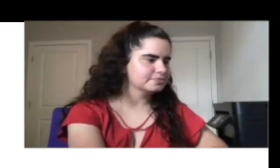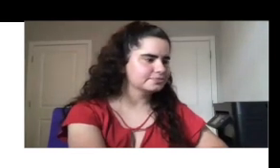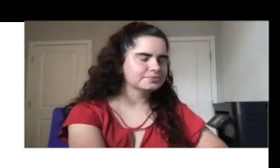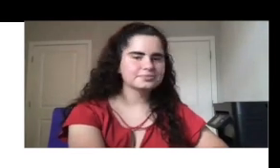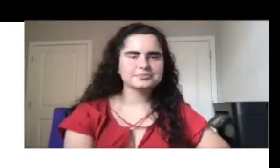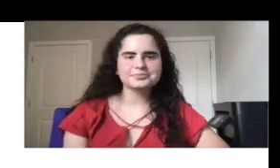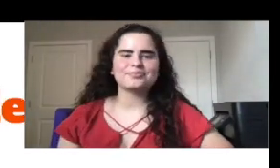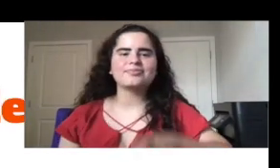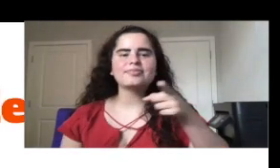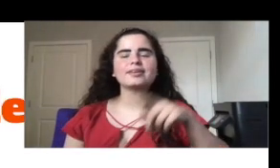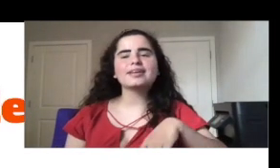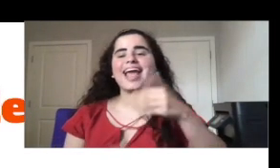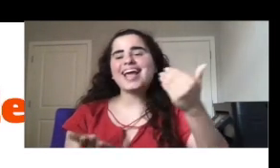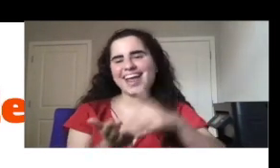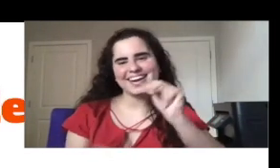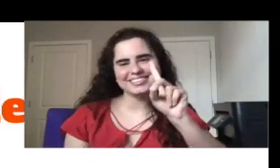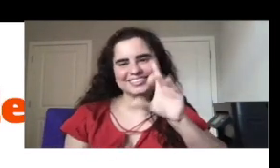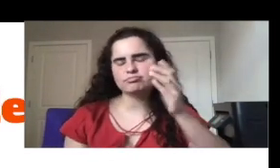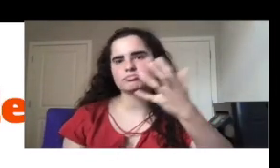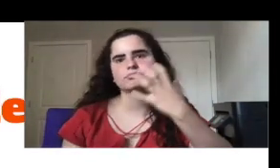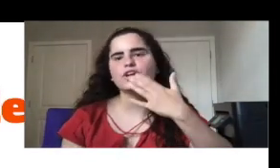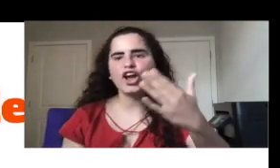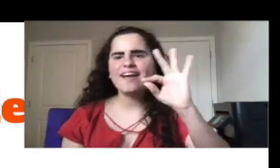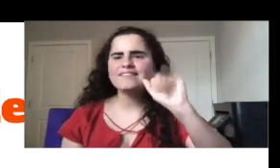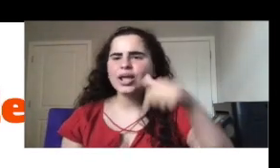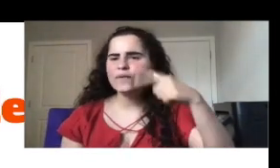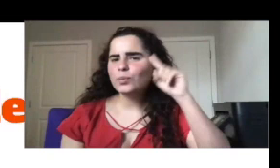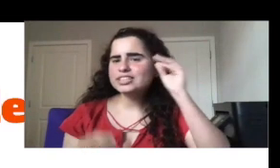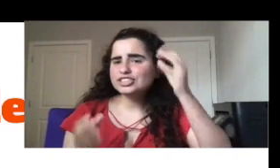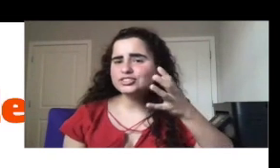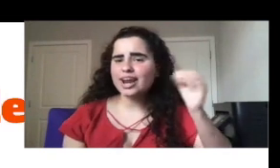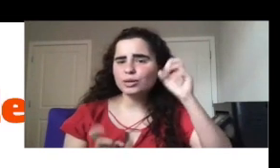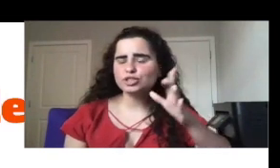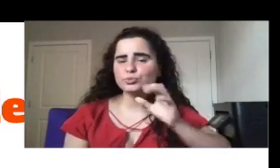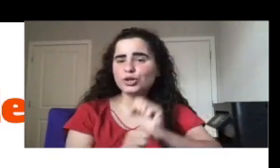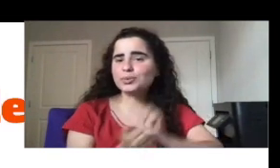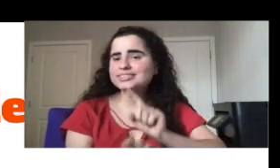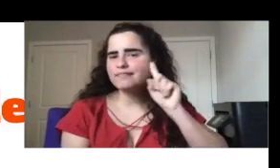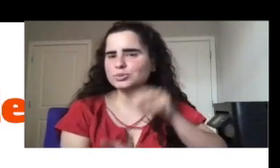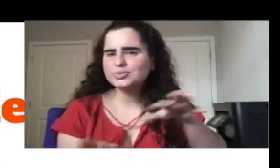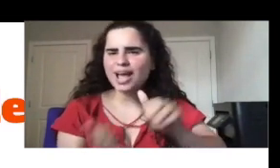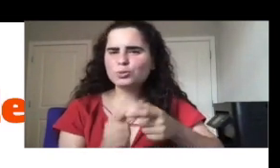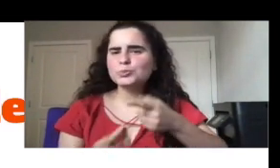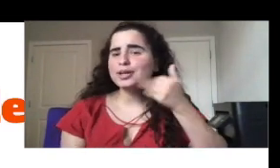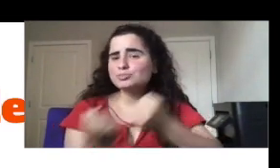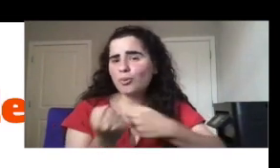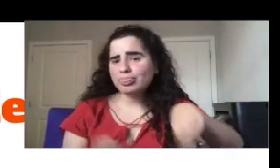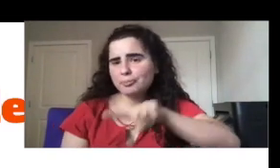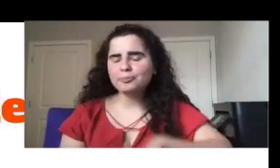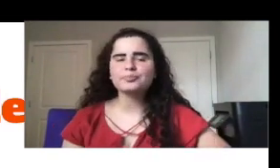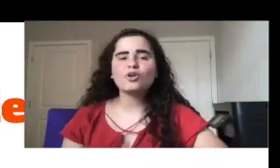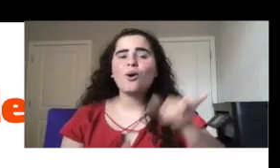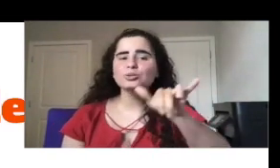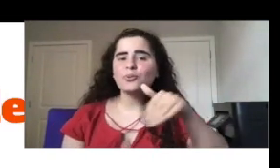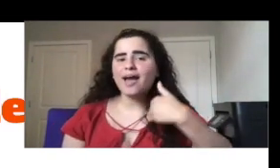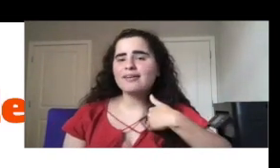platforms. So there are resources for signing deaf students. Again, there's an FAQ for teachers and educators